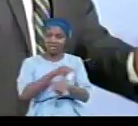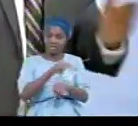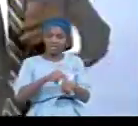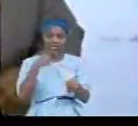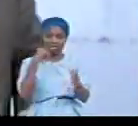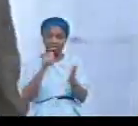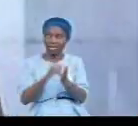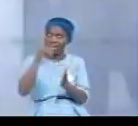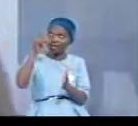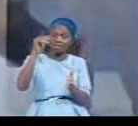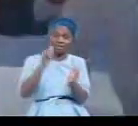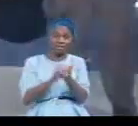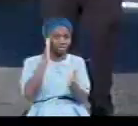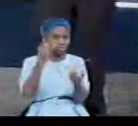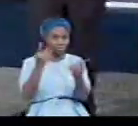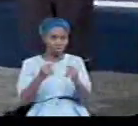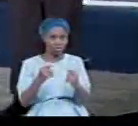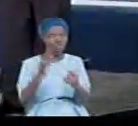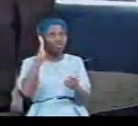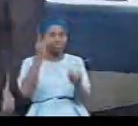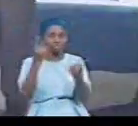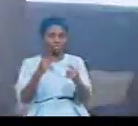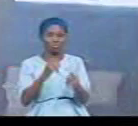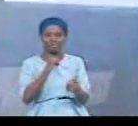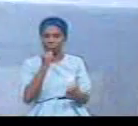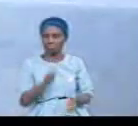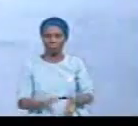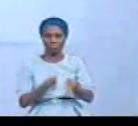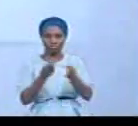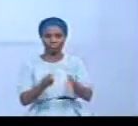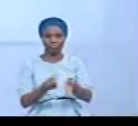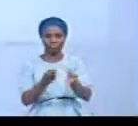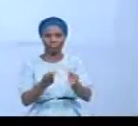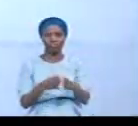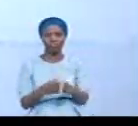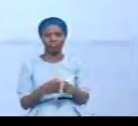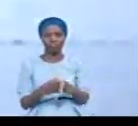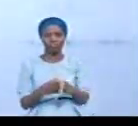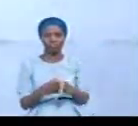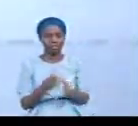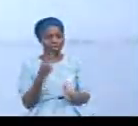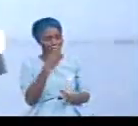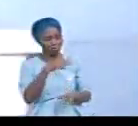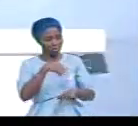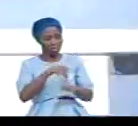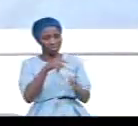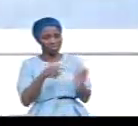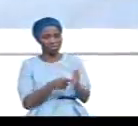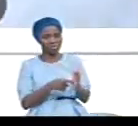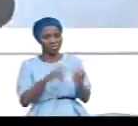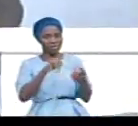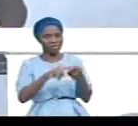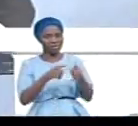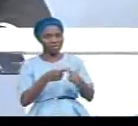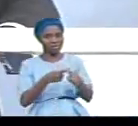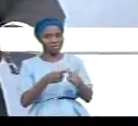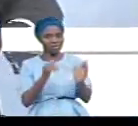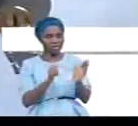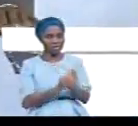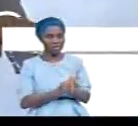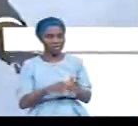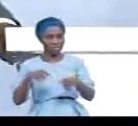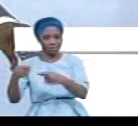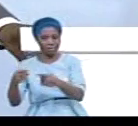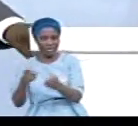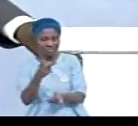not tarry. Look at this friend that went to the friend's house.